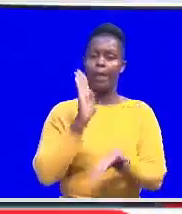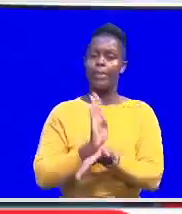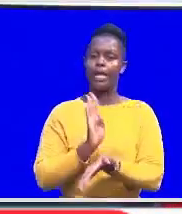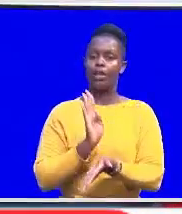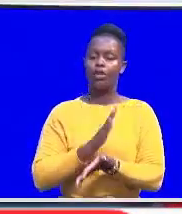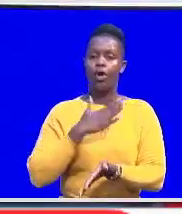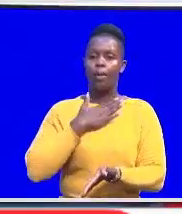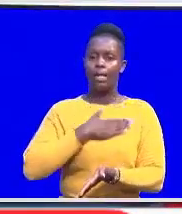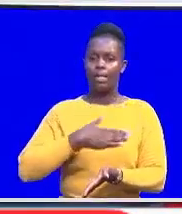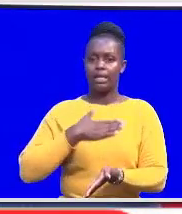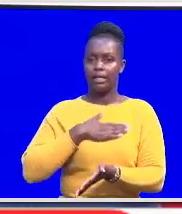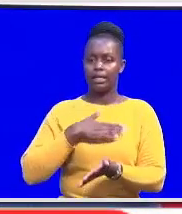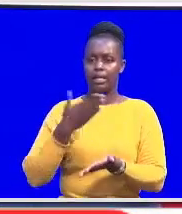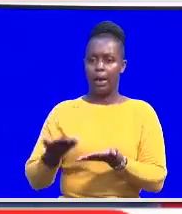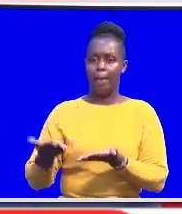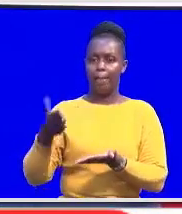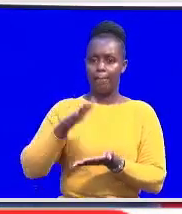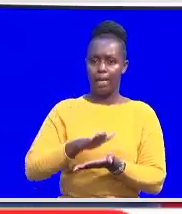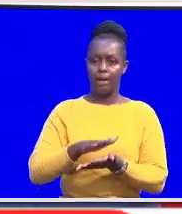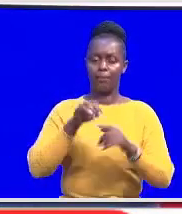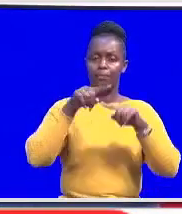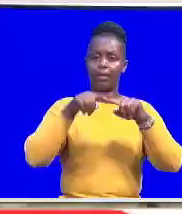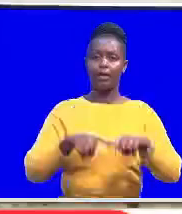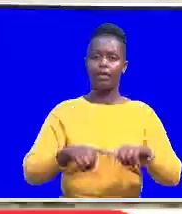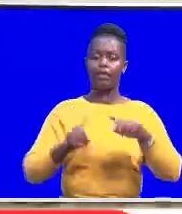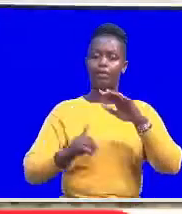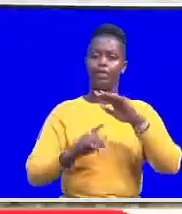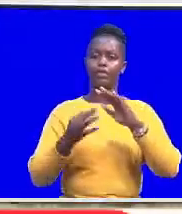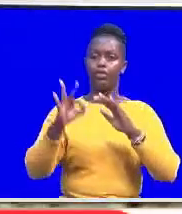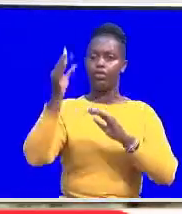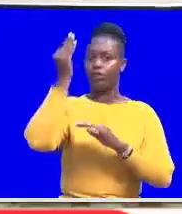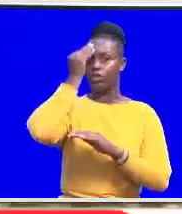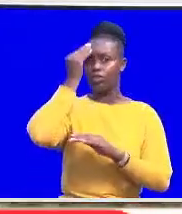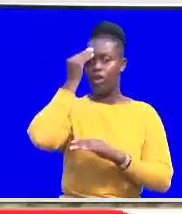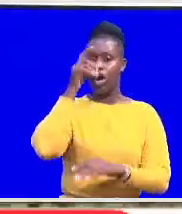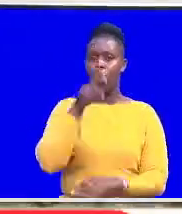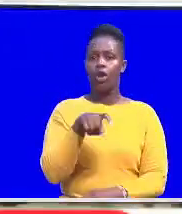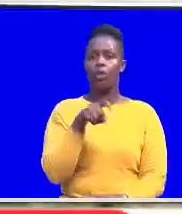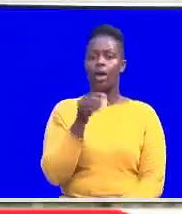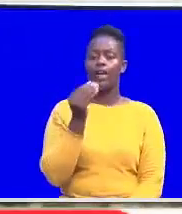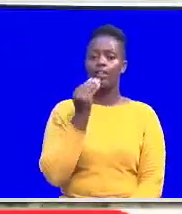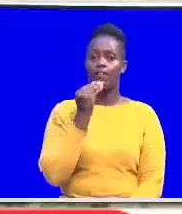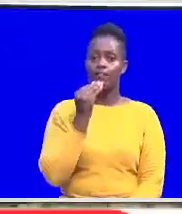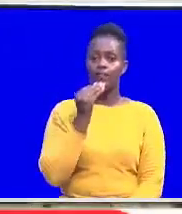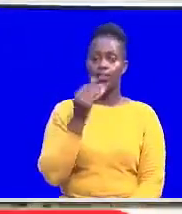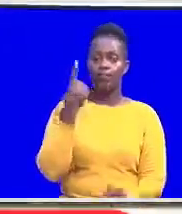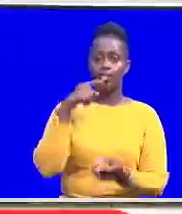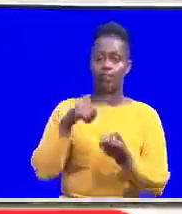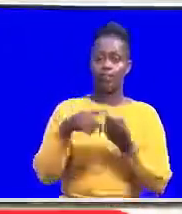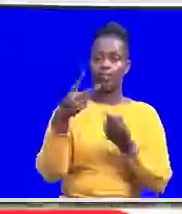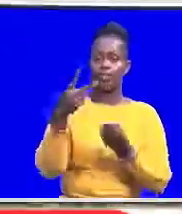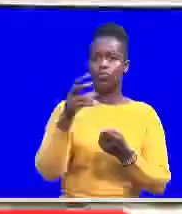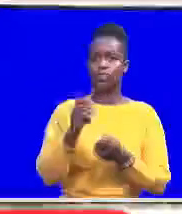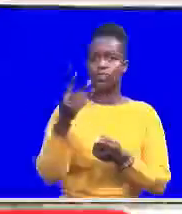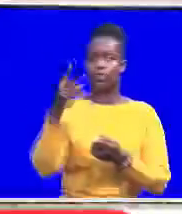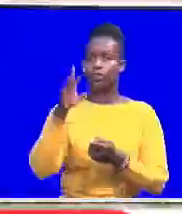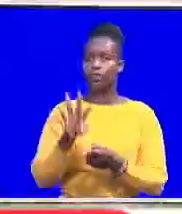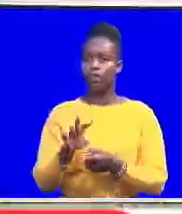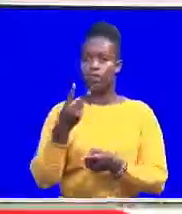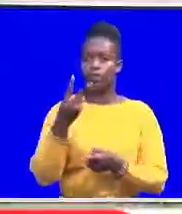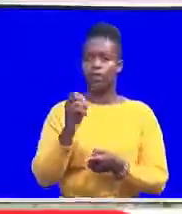irudishwe. According to the Ministry of Education, the required funding for the 2024-2025 financial year is